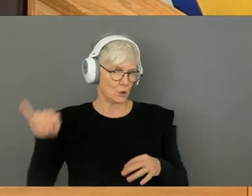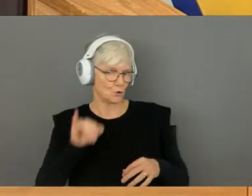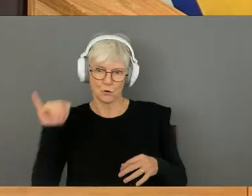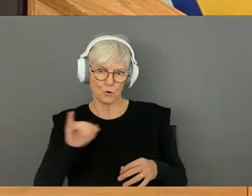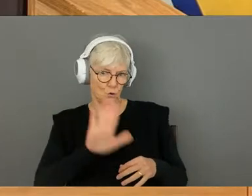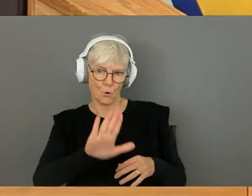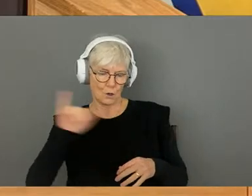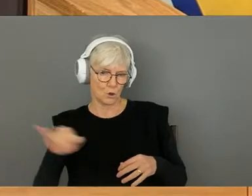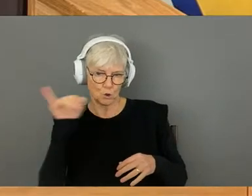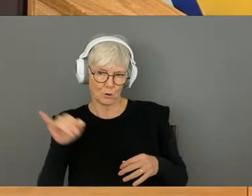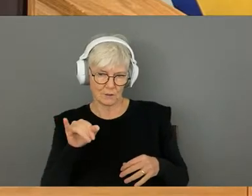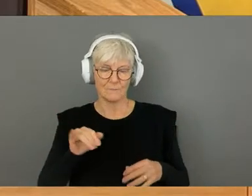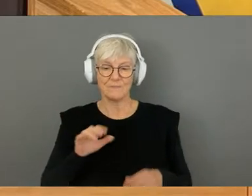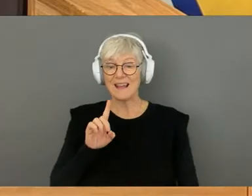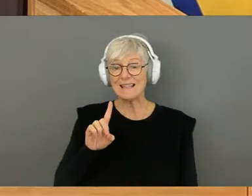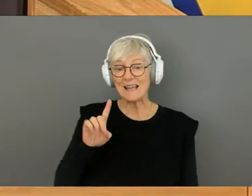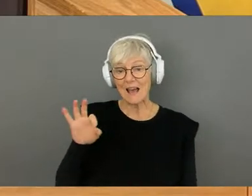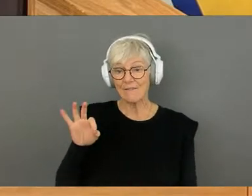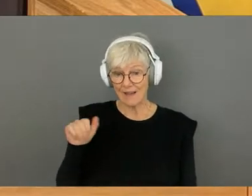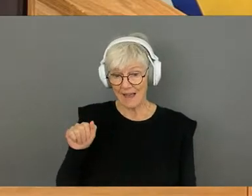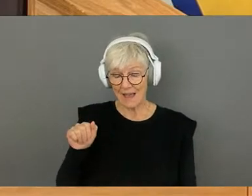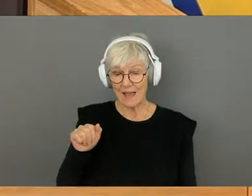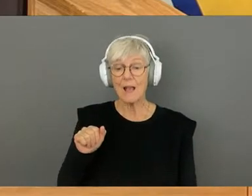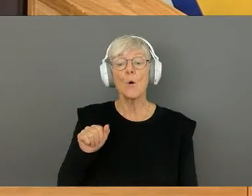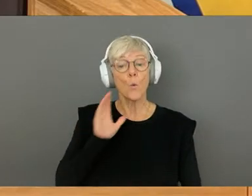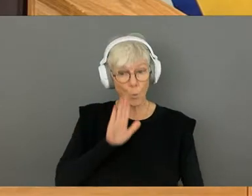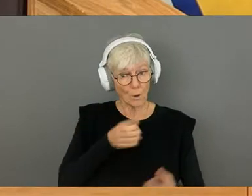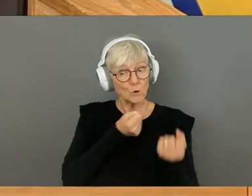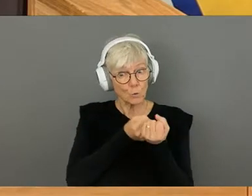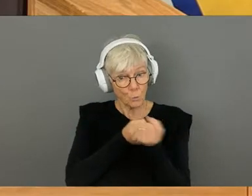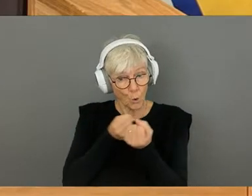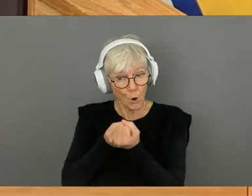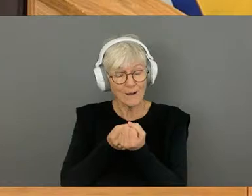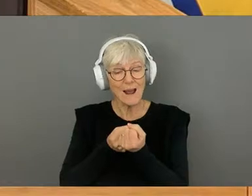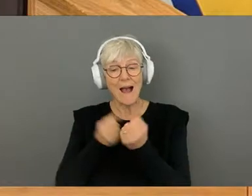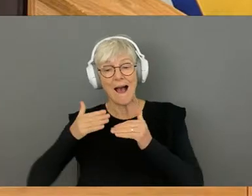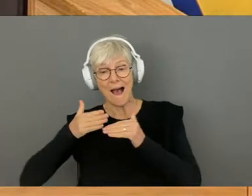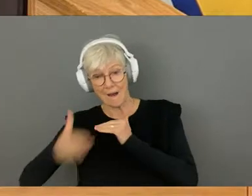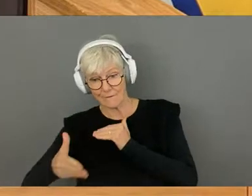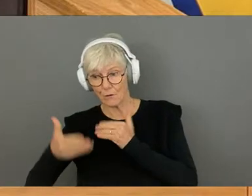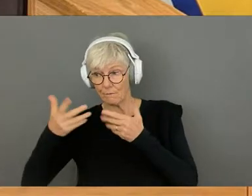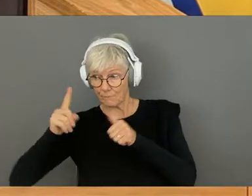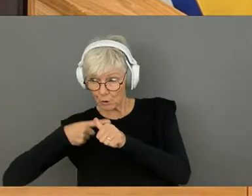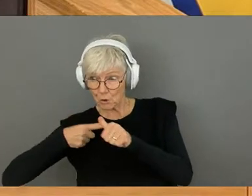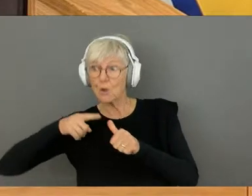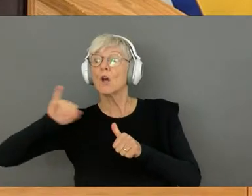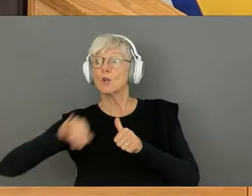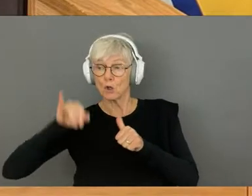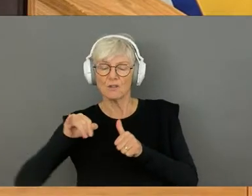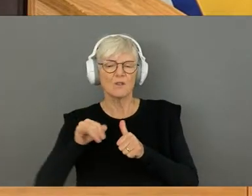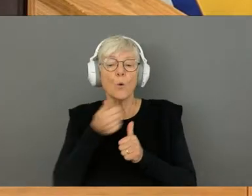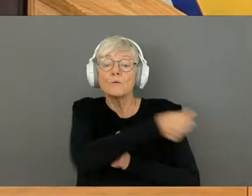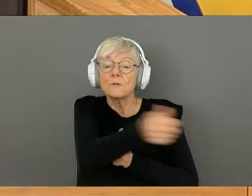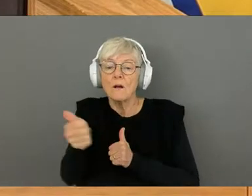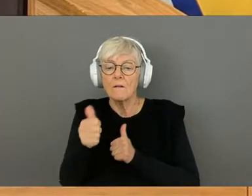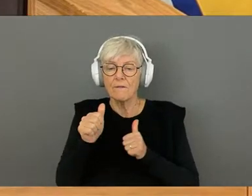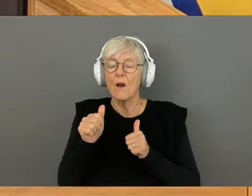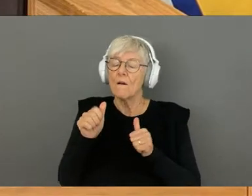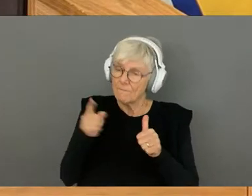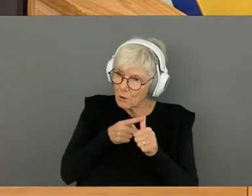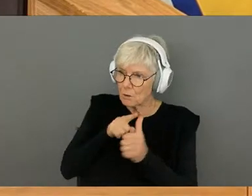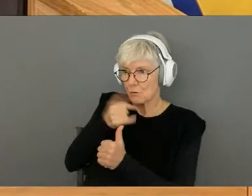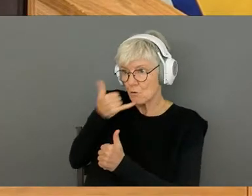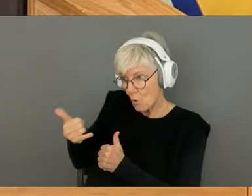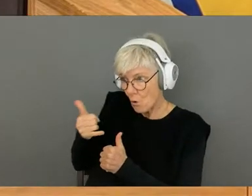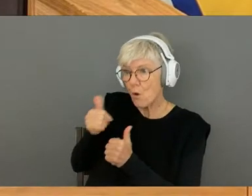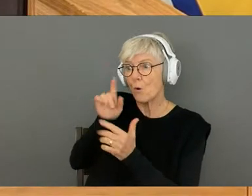assistance is not a replacement for insurance. New Brunswickers should be checking with their private insurance companies now in